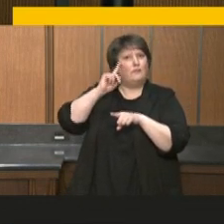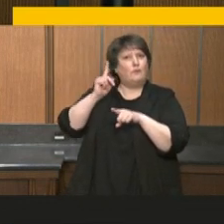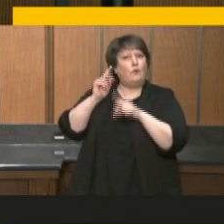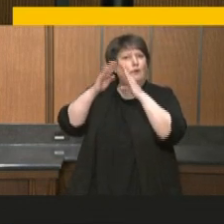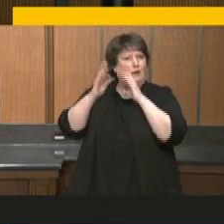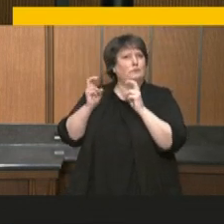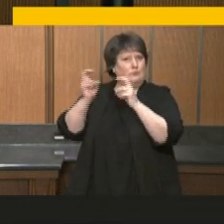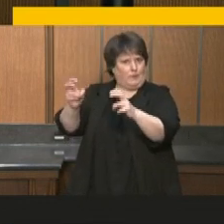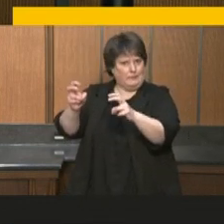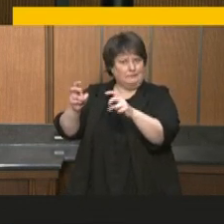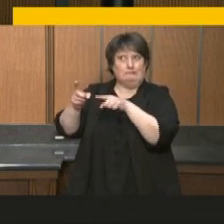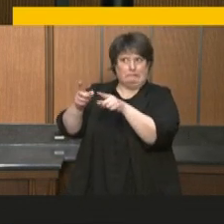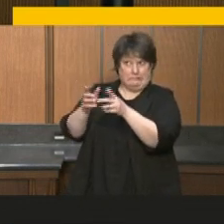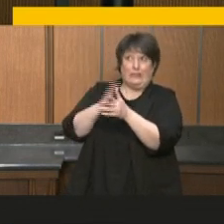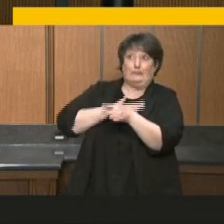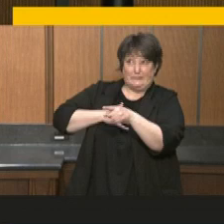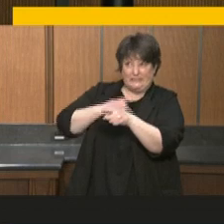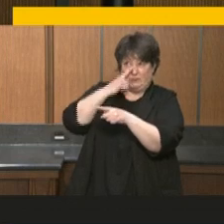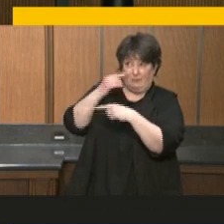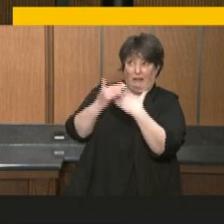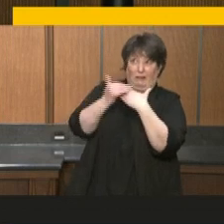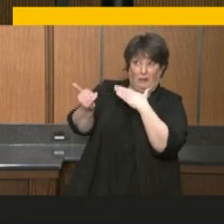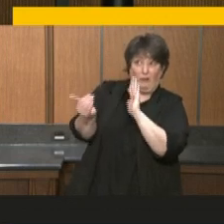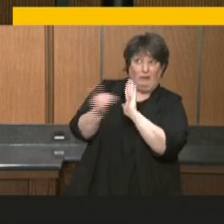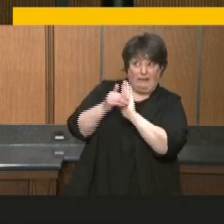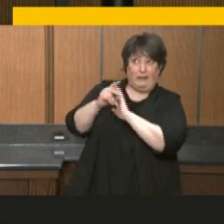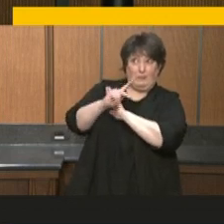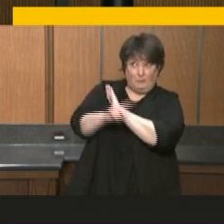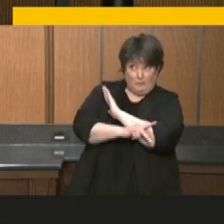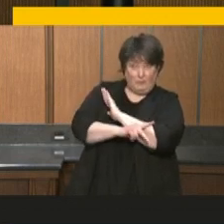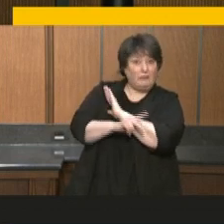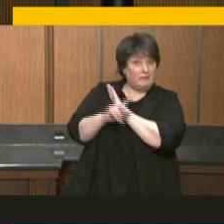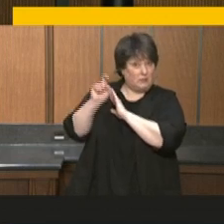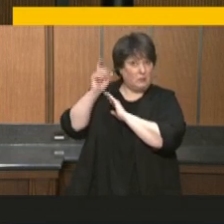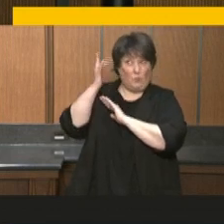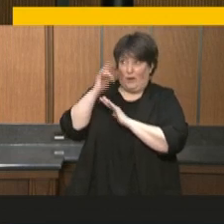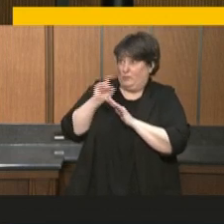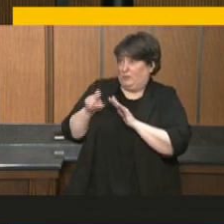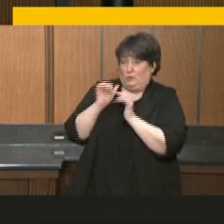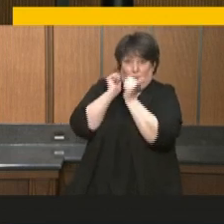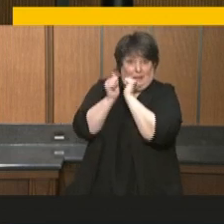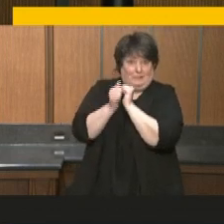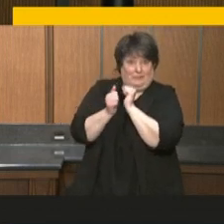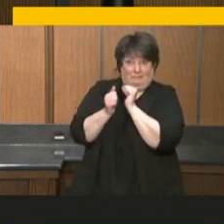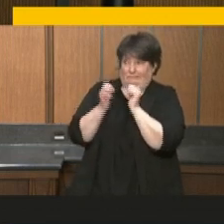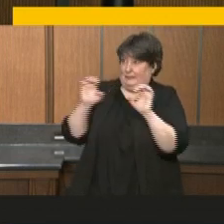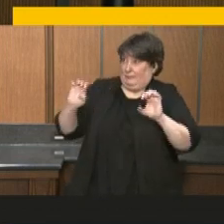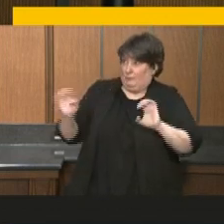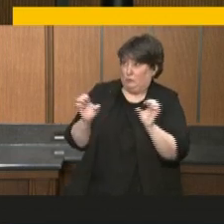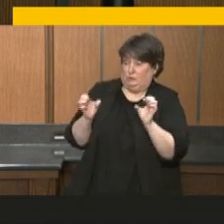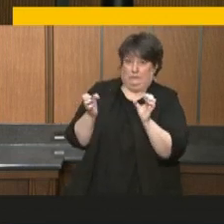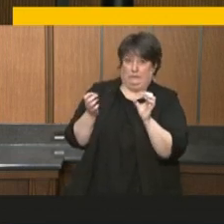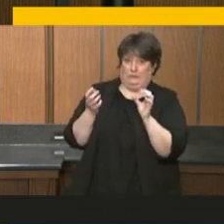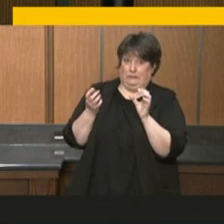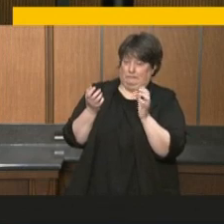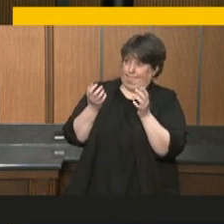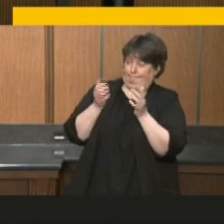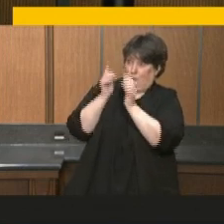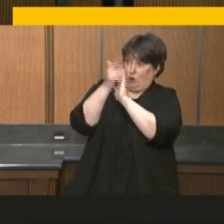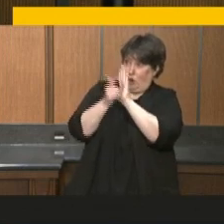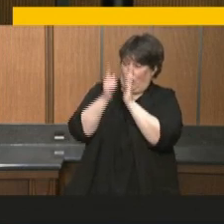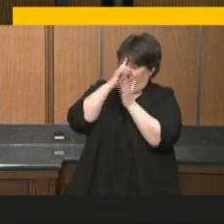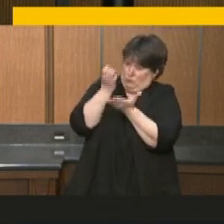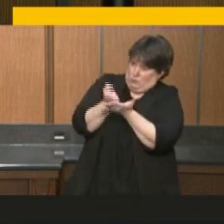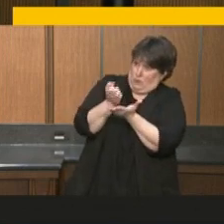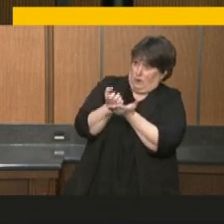House of Commons be recalled in order to bring in emergency economic measures to help Canadians, to help all